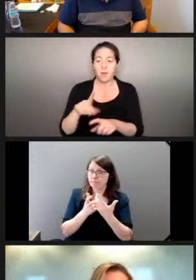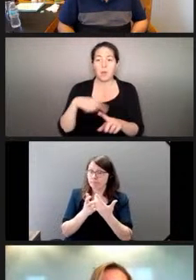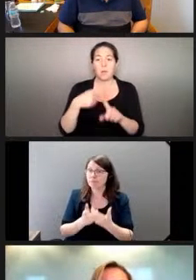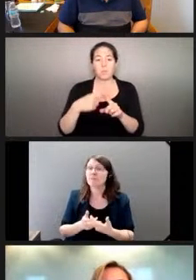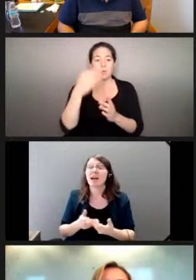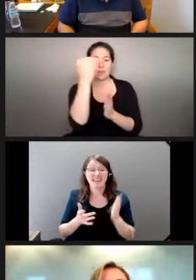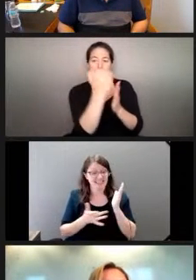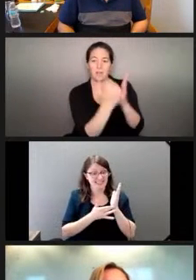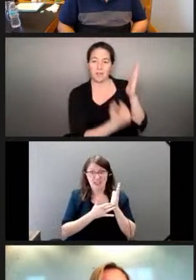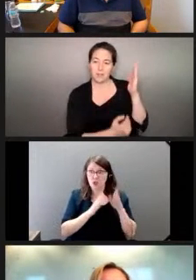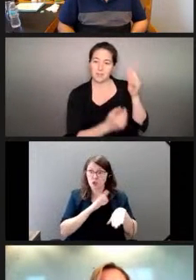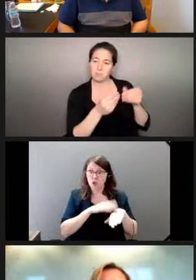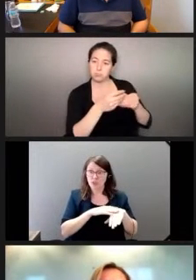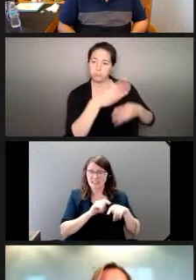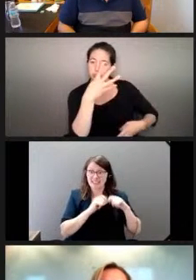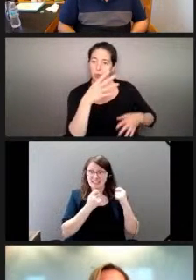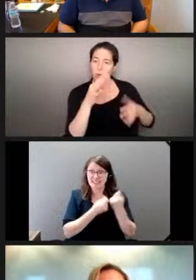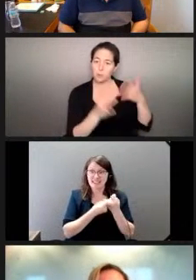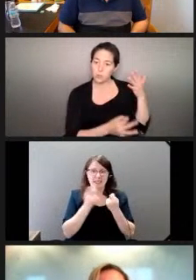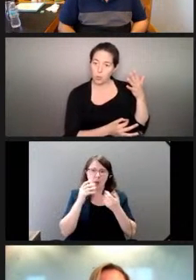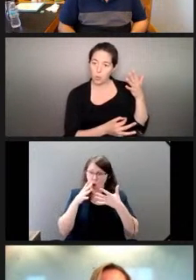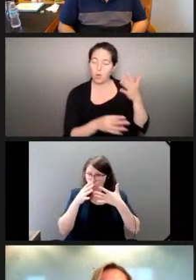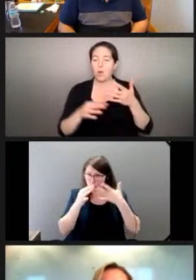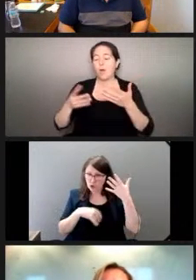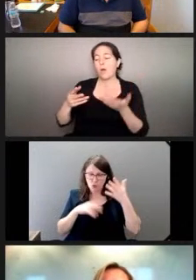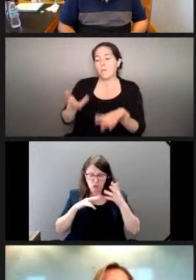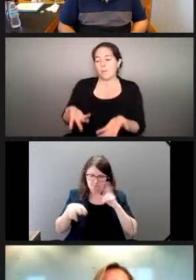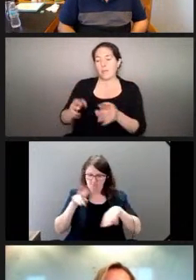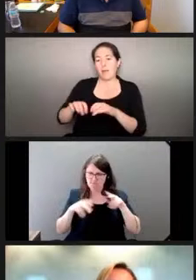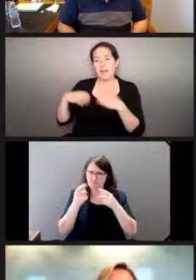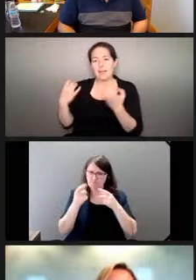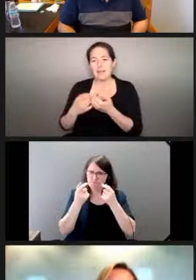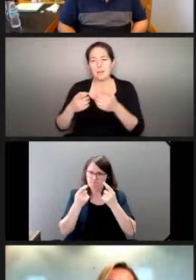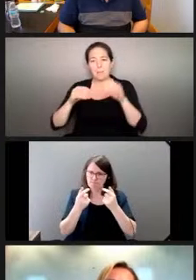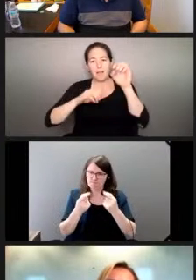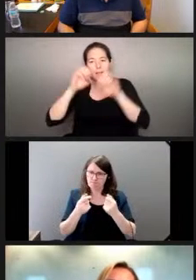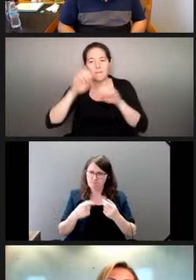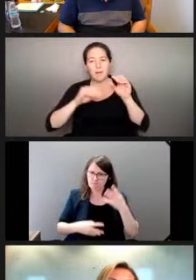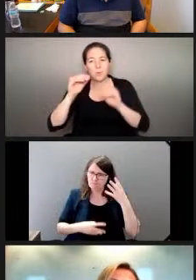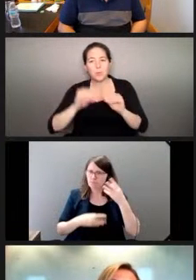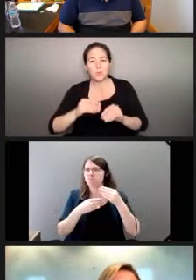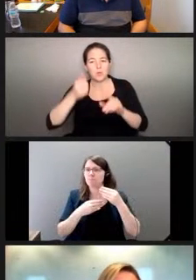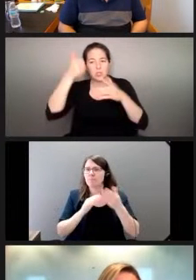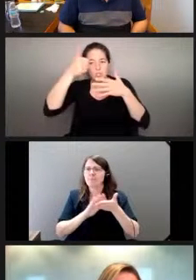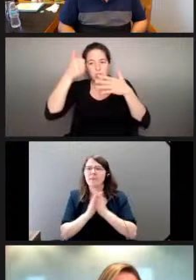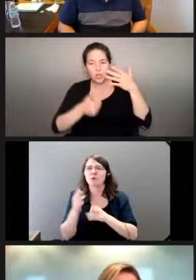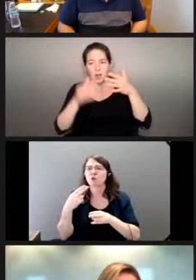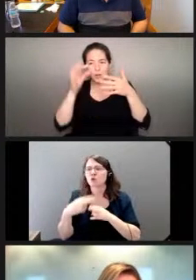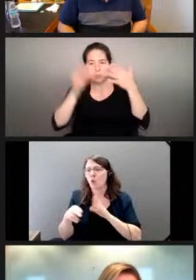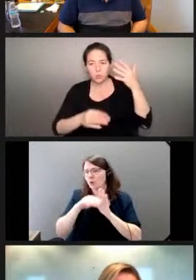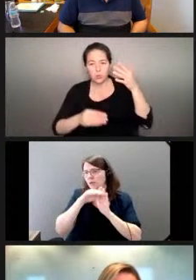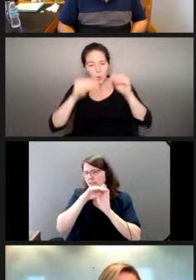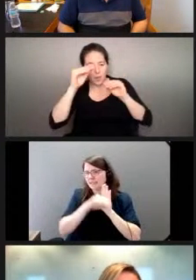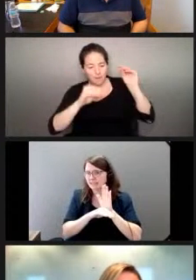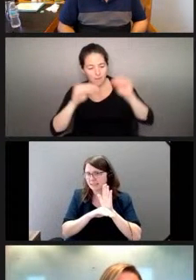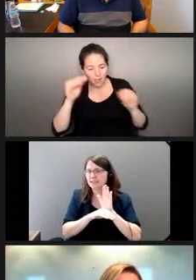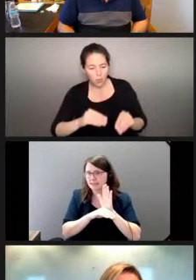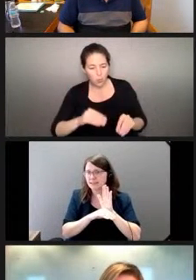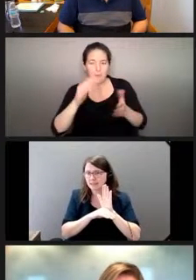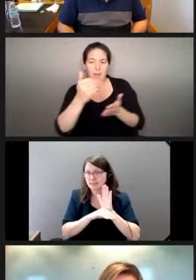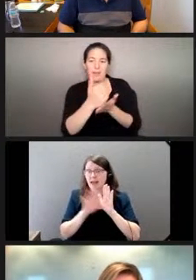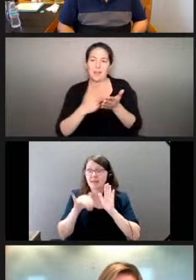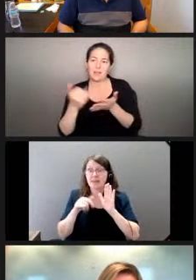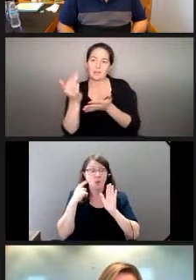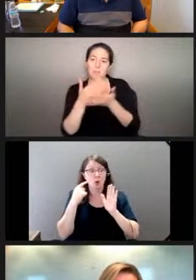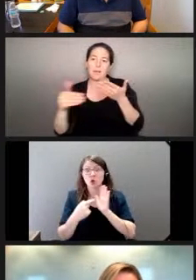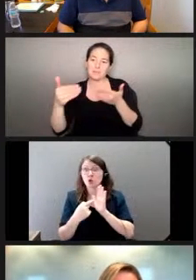options to narrow them down to a short list of options for the city that will be taken to the community and stakeholders for